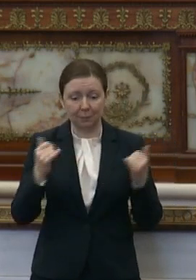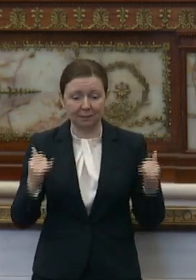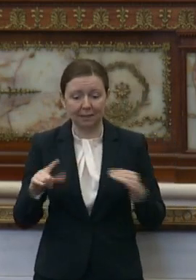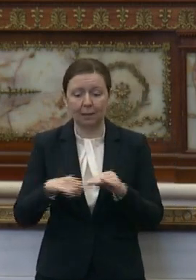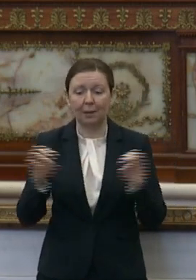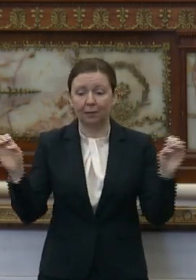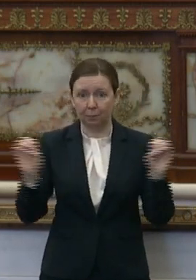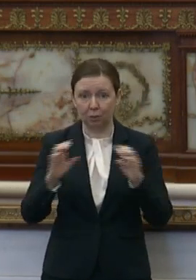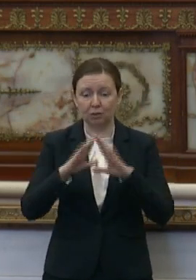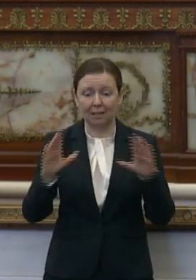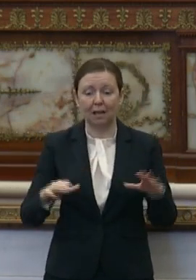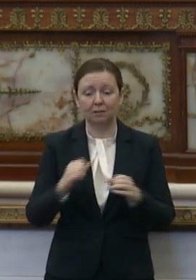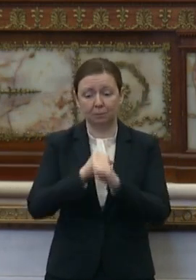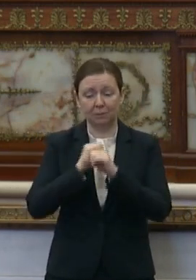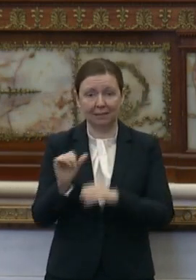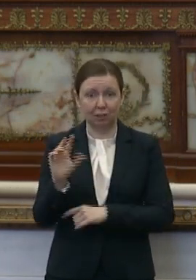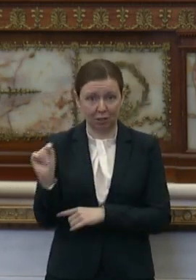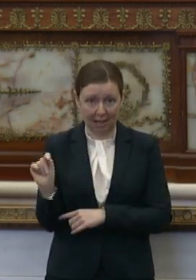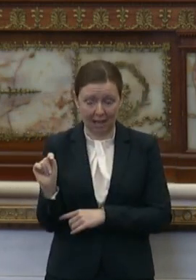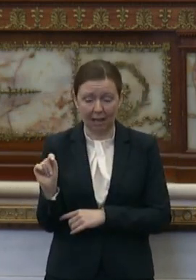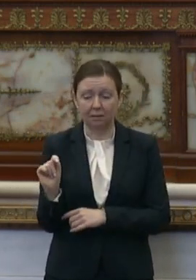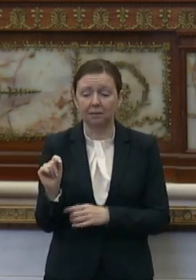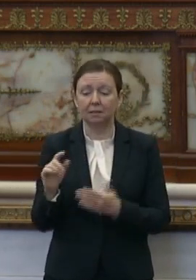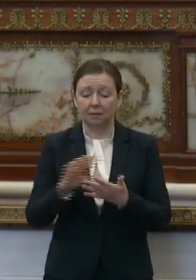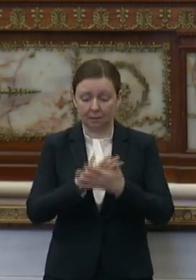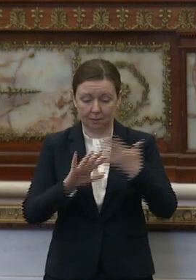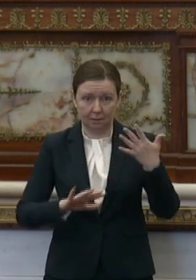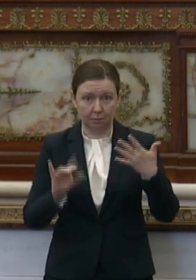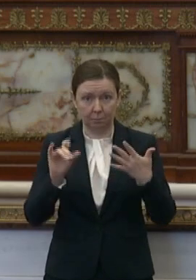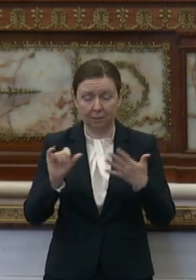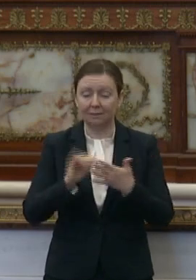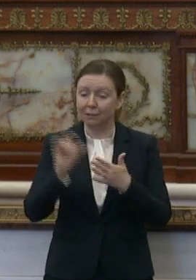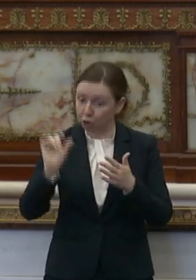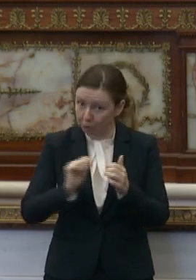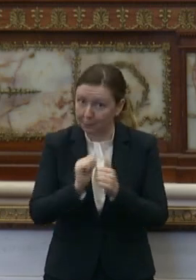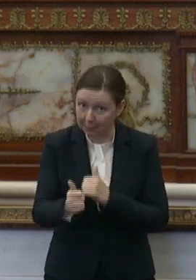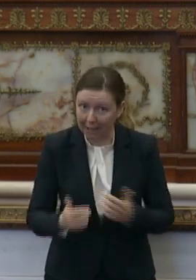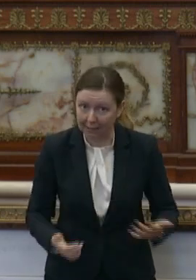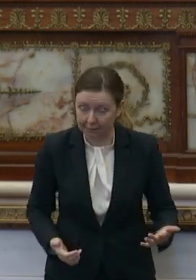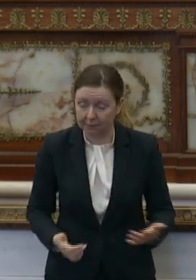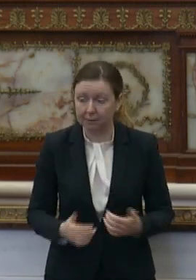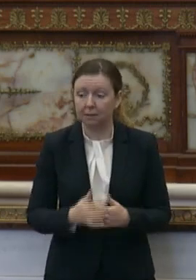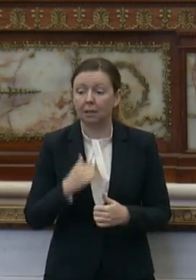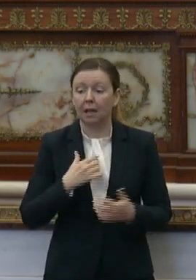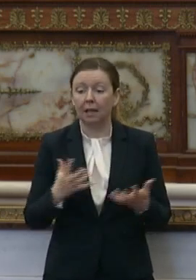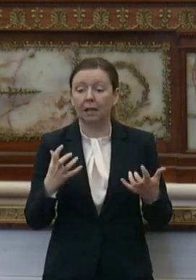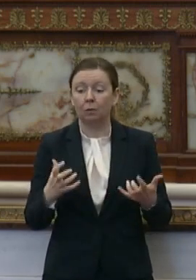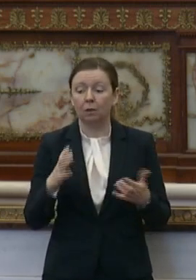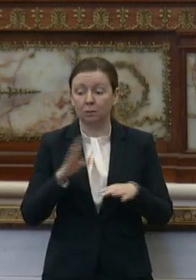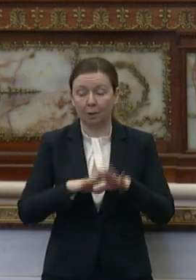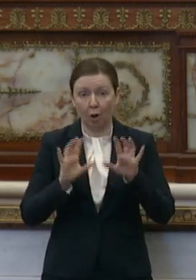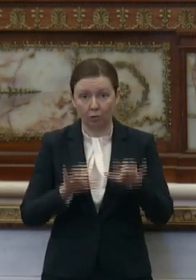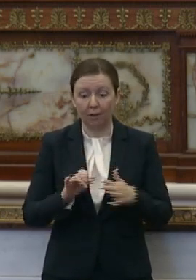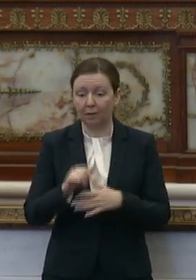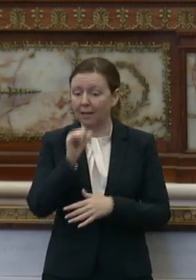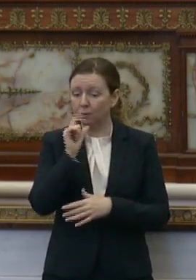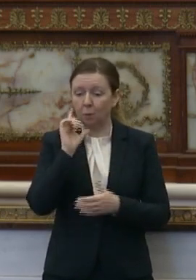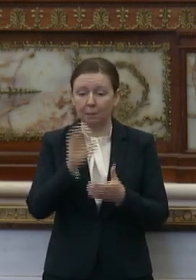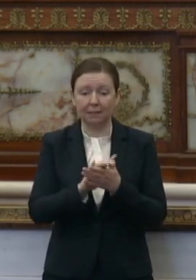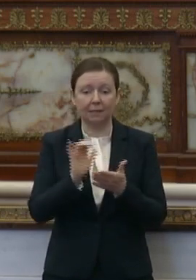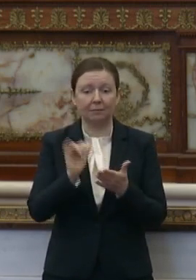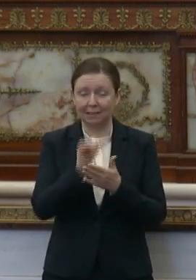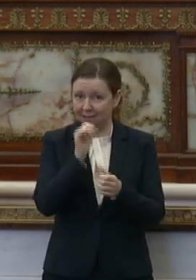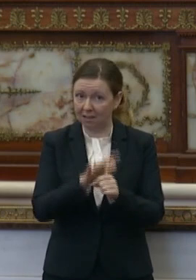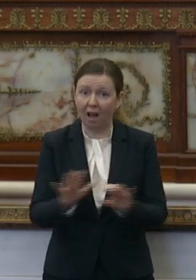the Emergency Housing Protection Act. The collection of bills should be passed. And I want it to be on record that I do not believe it is